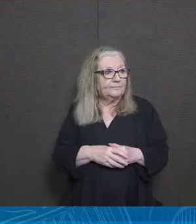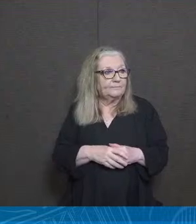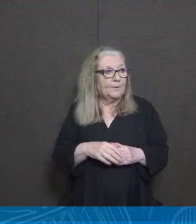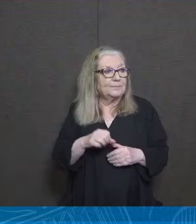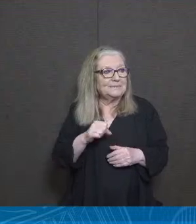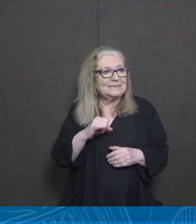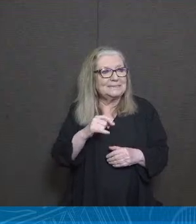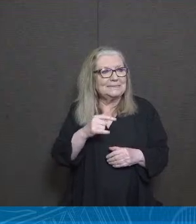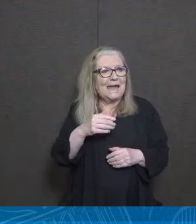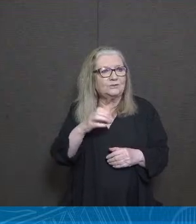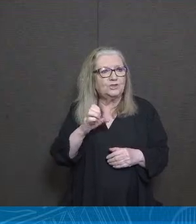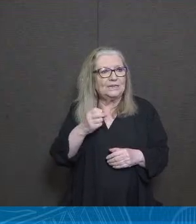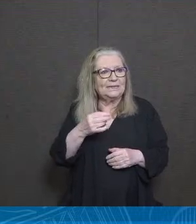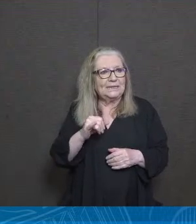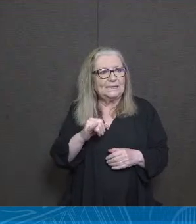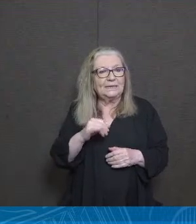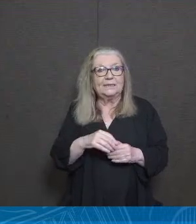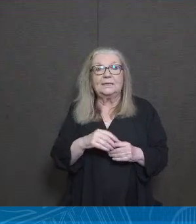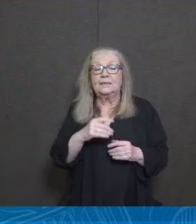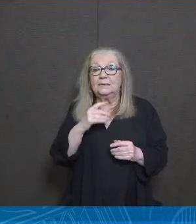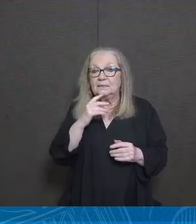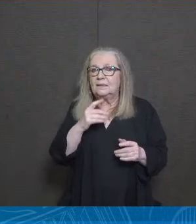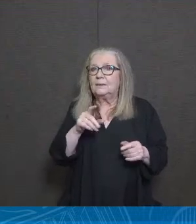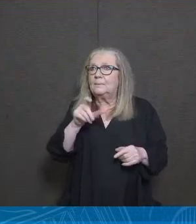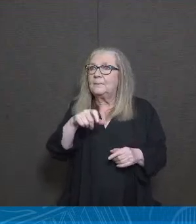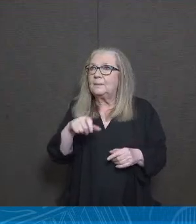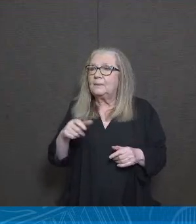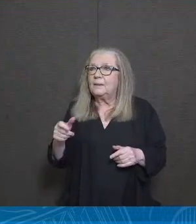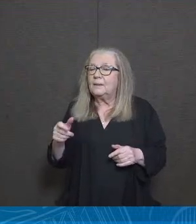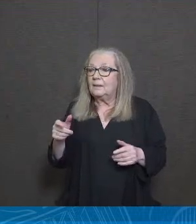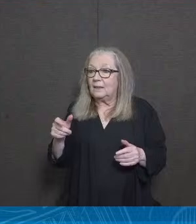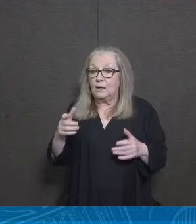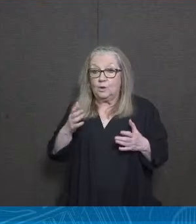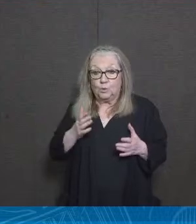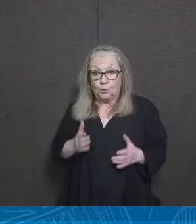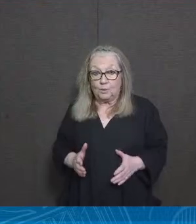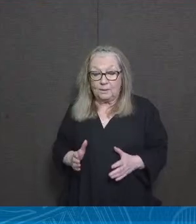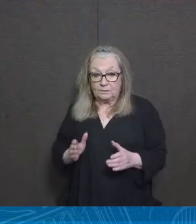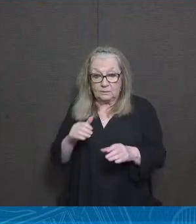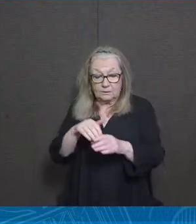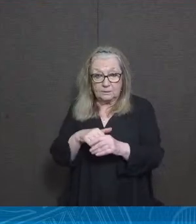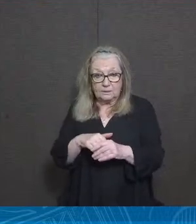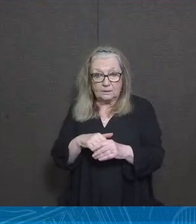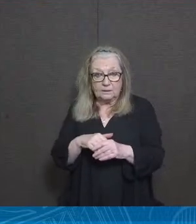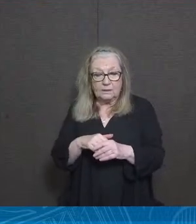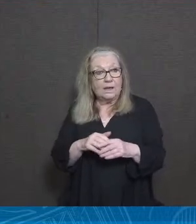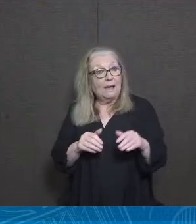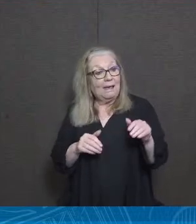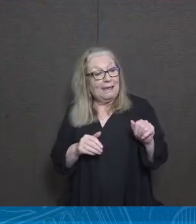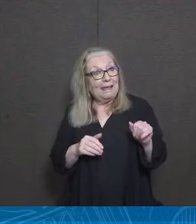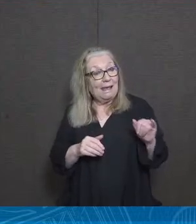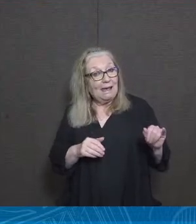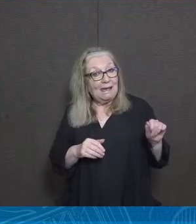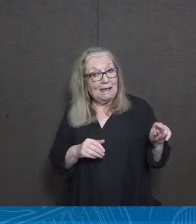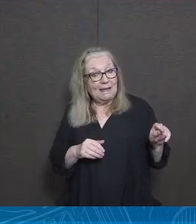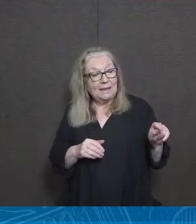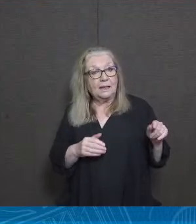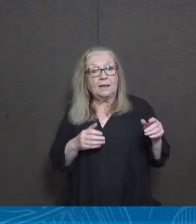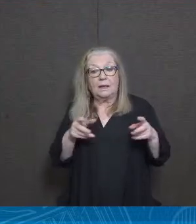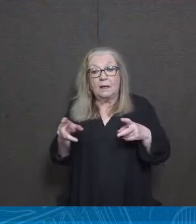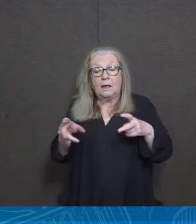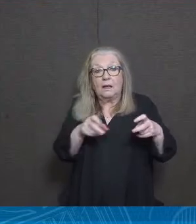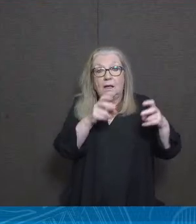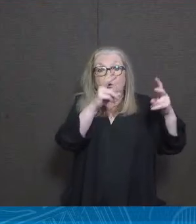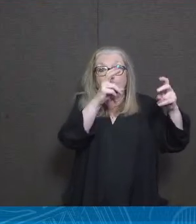SpecT Pro, what % of work does human intervention take? Is AI used only for extracting relevant topics from